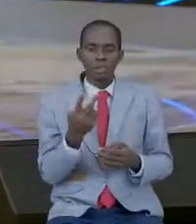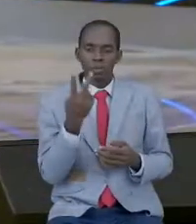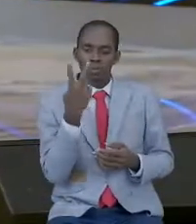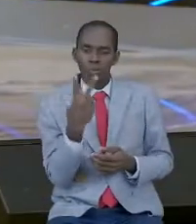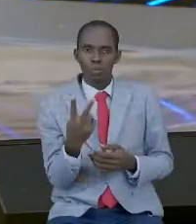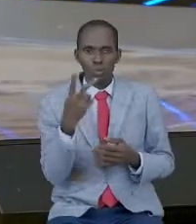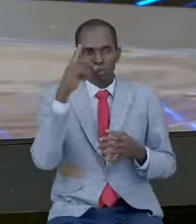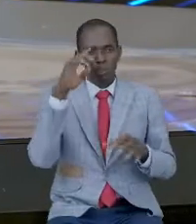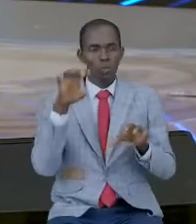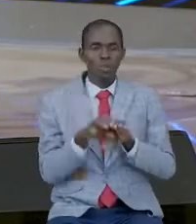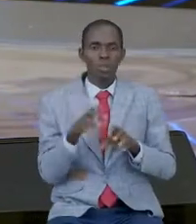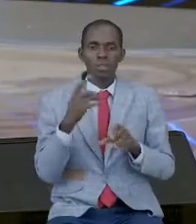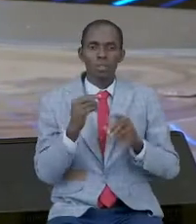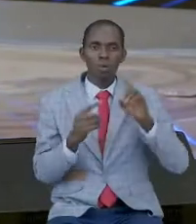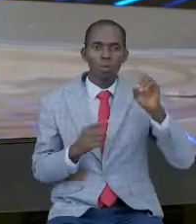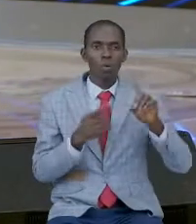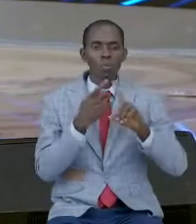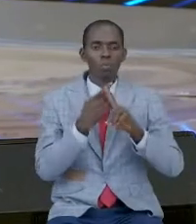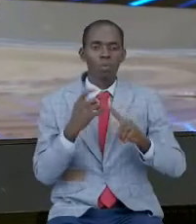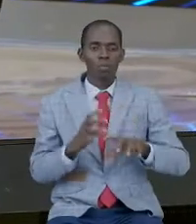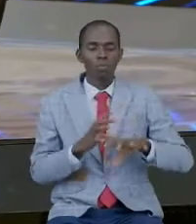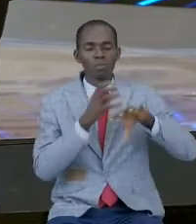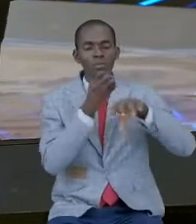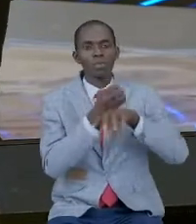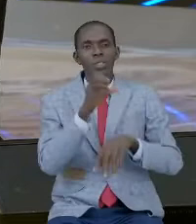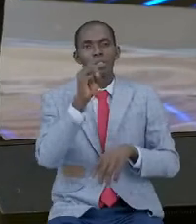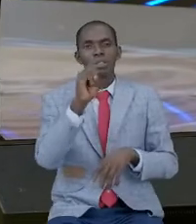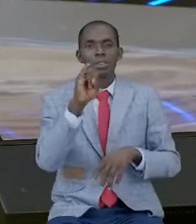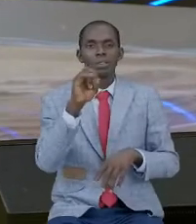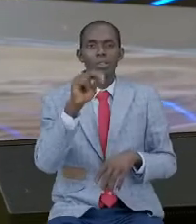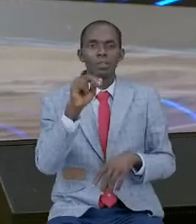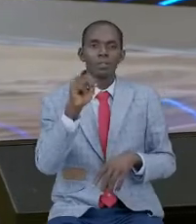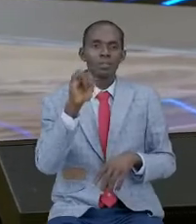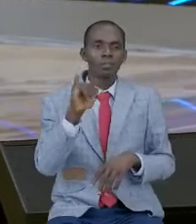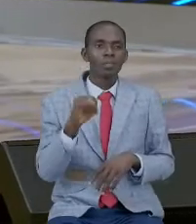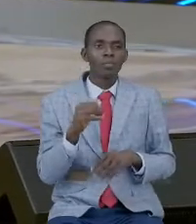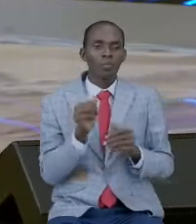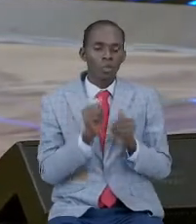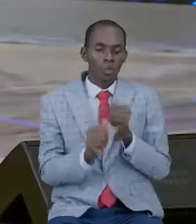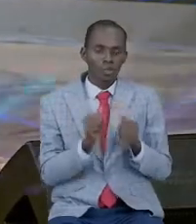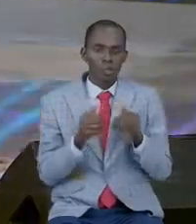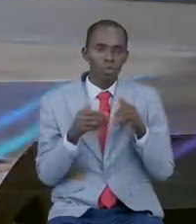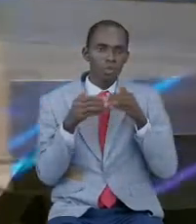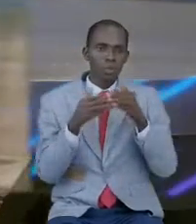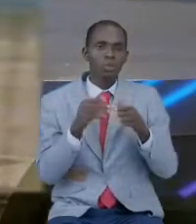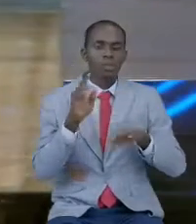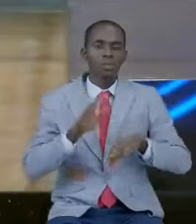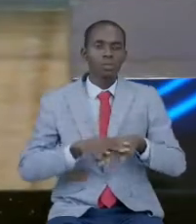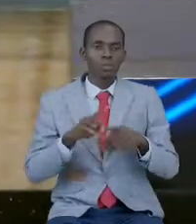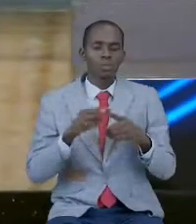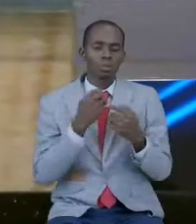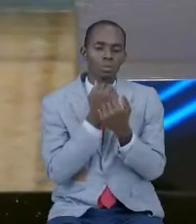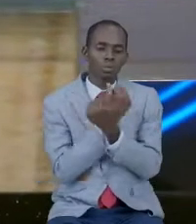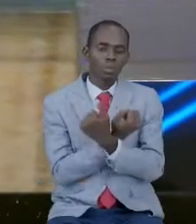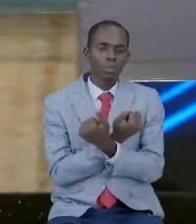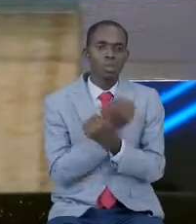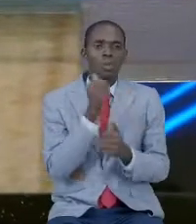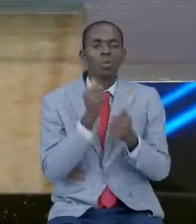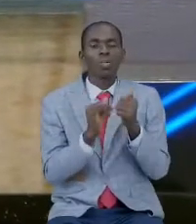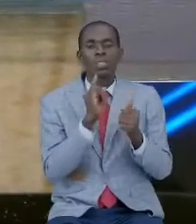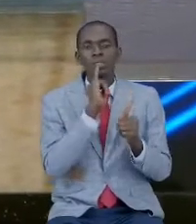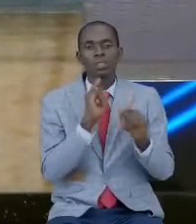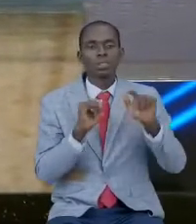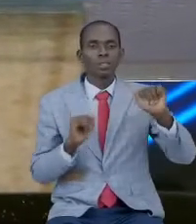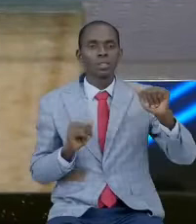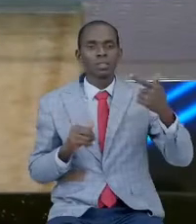one from Mount Sinai, which gendereth to bondage, which is Hagar. And then in the first part of